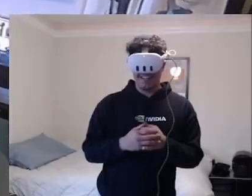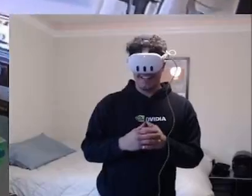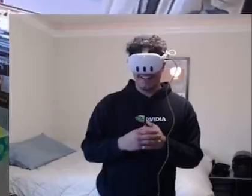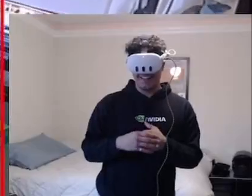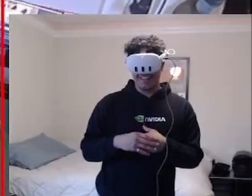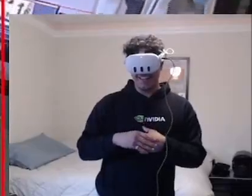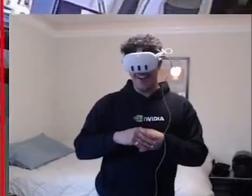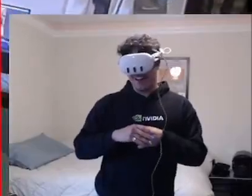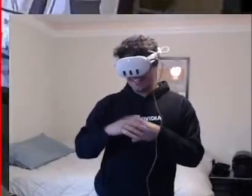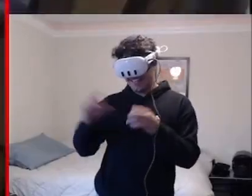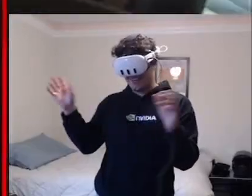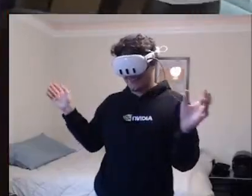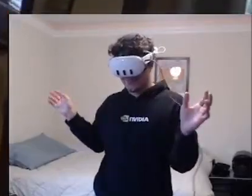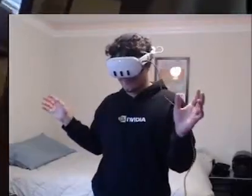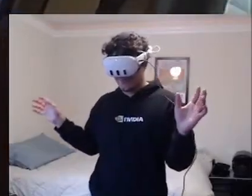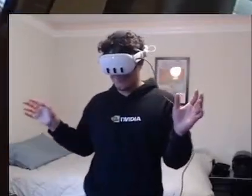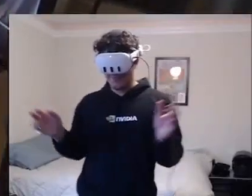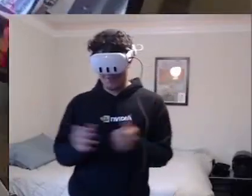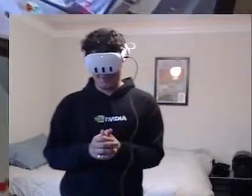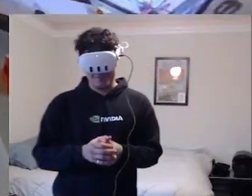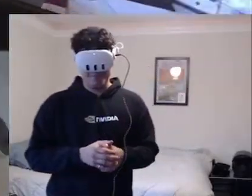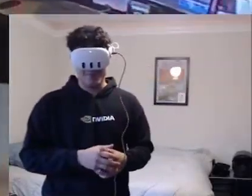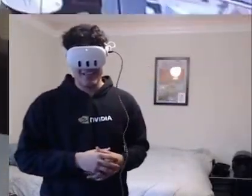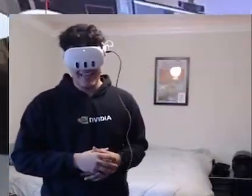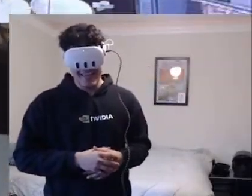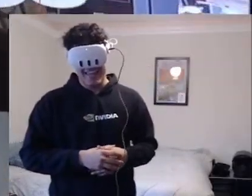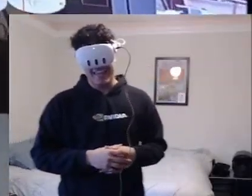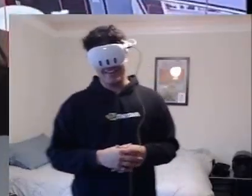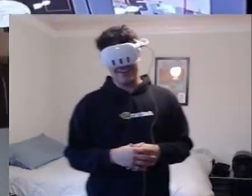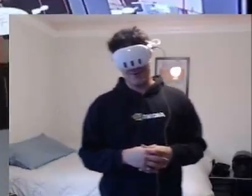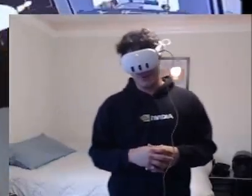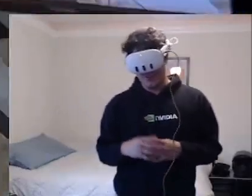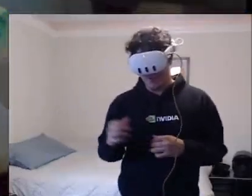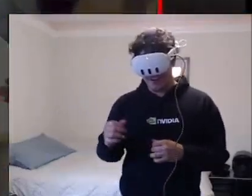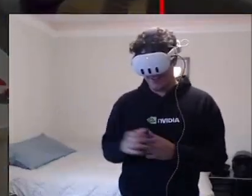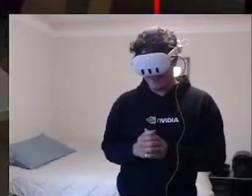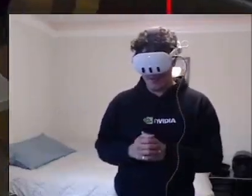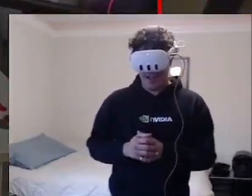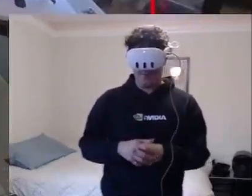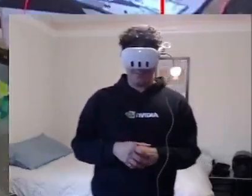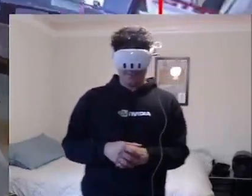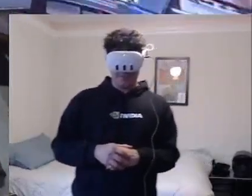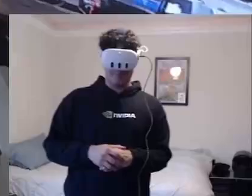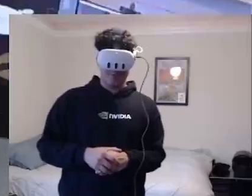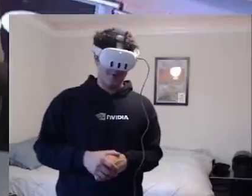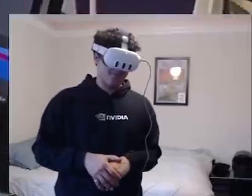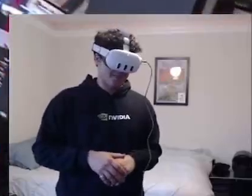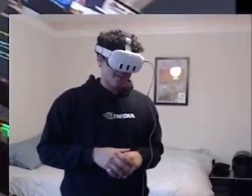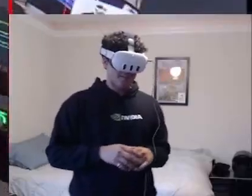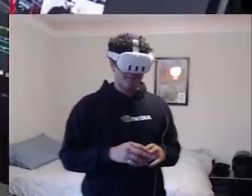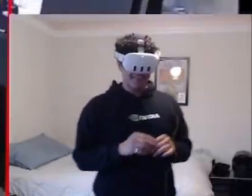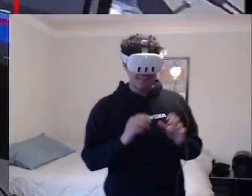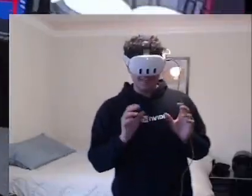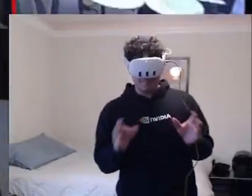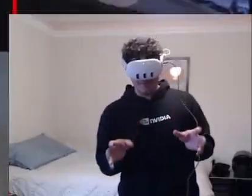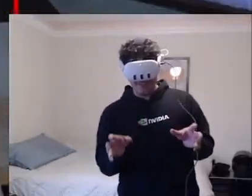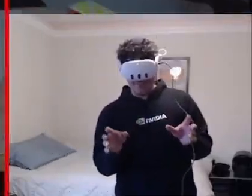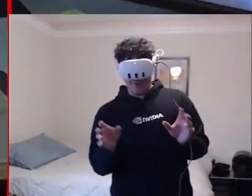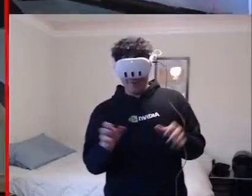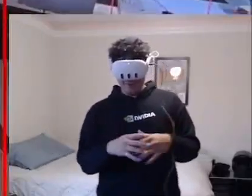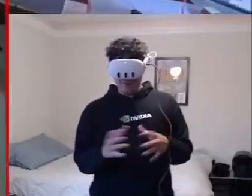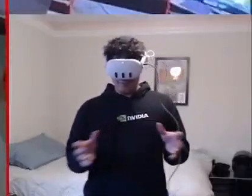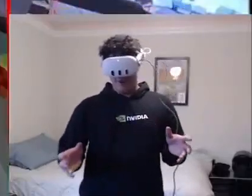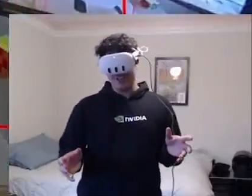project not in a room full of a bunch of people and only running on 3 hours of sleep. So I'm going to be giving a